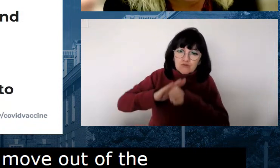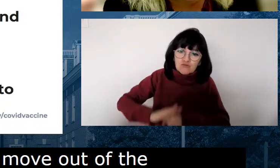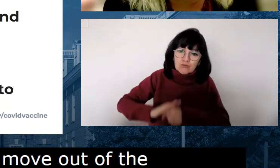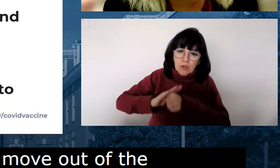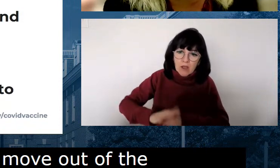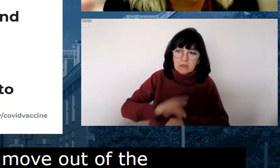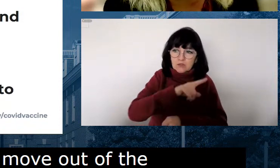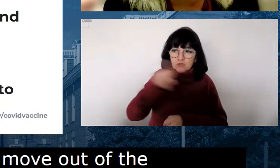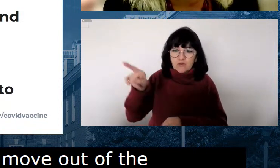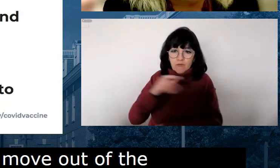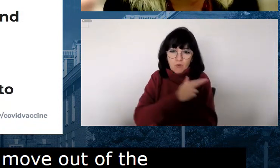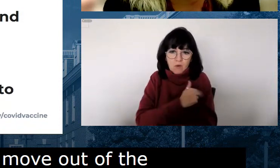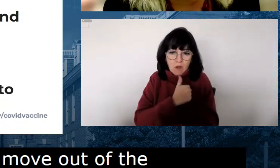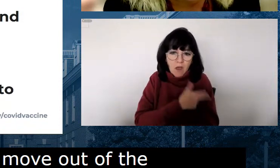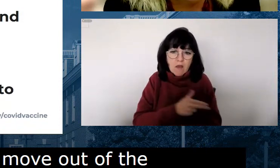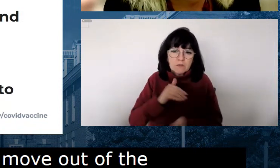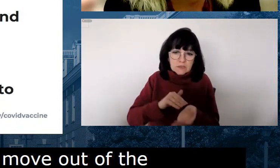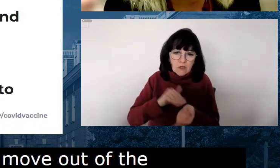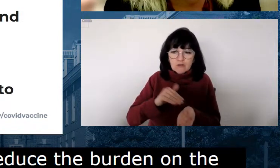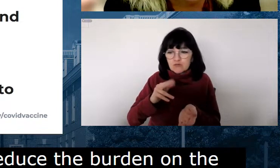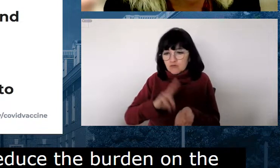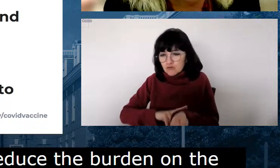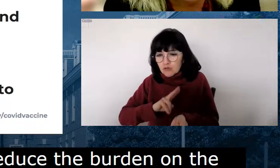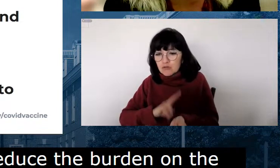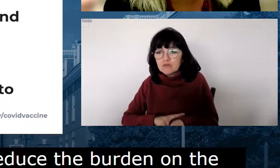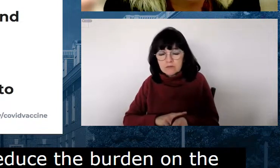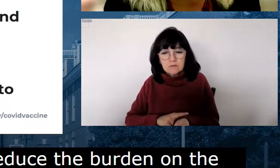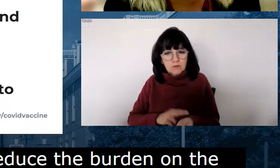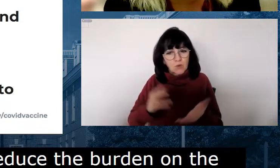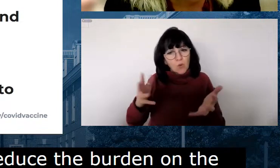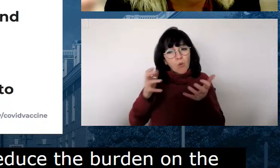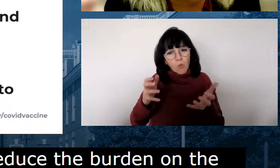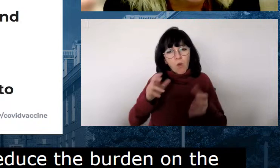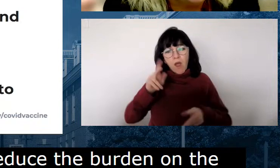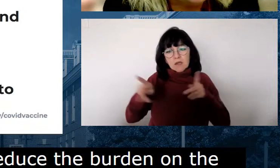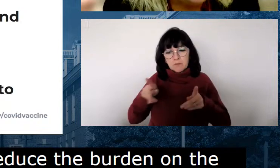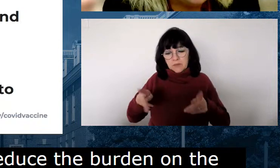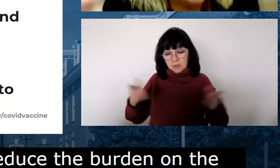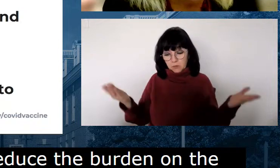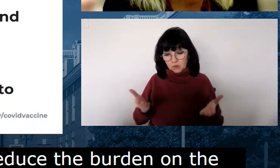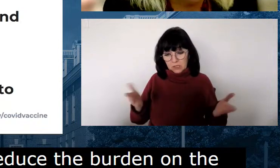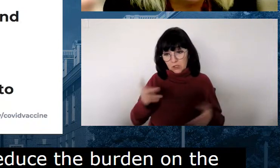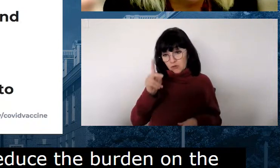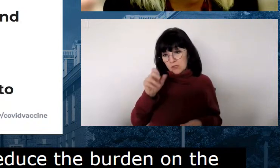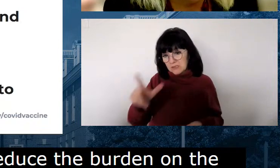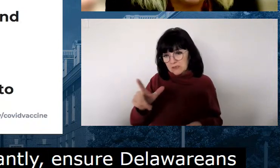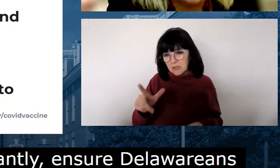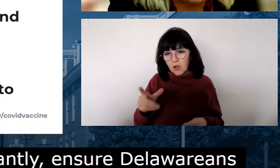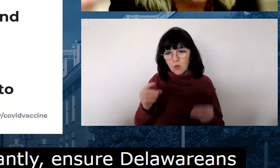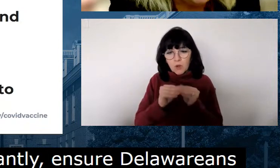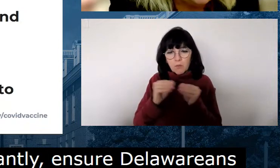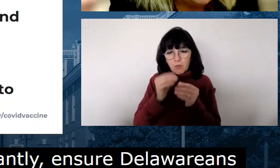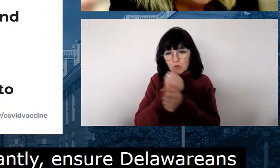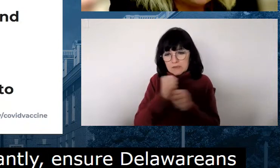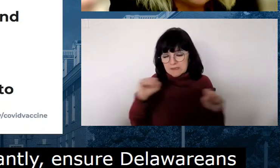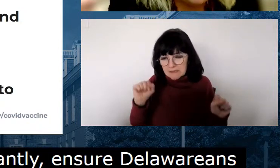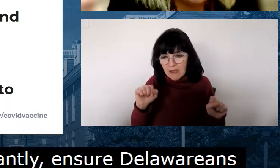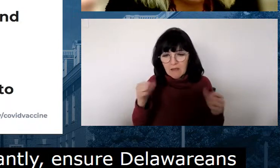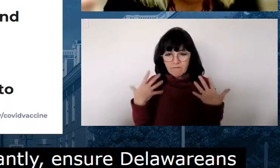importantly, ensure that Delawareans are safe and healthy and well.